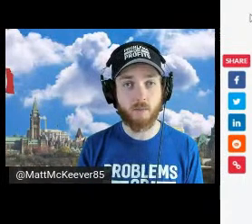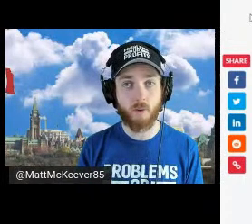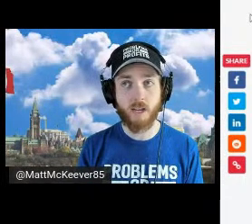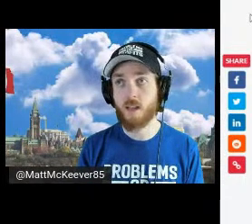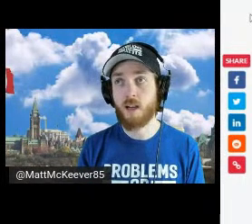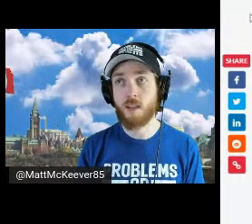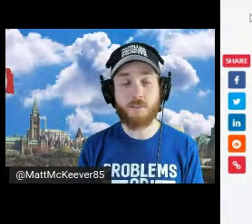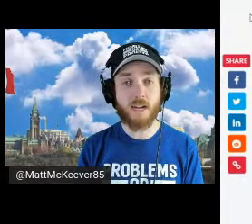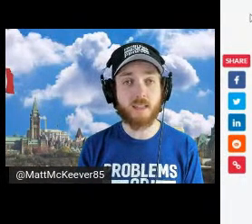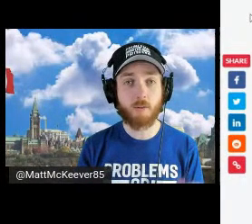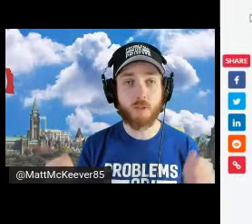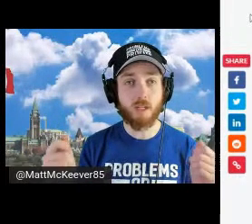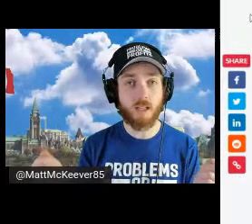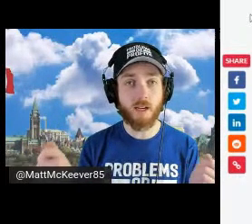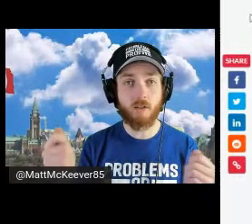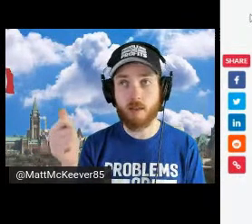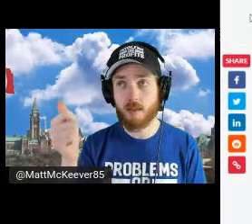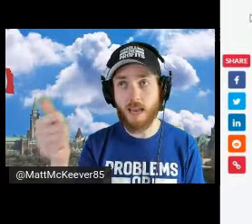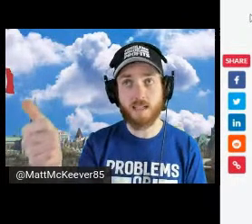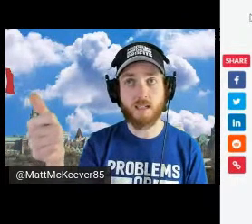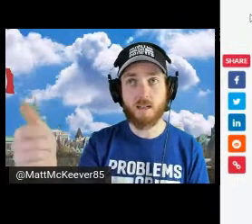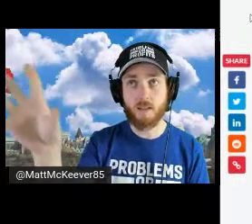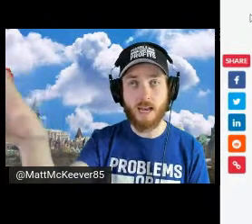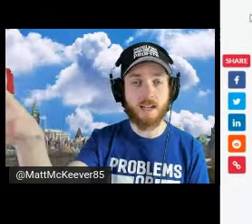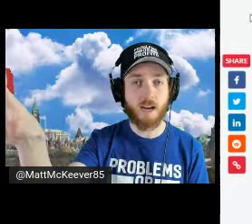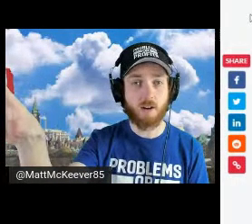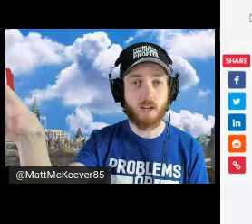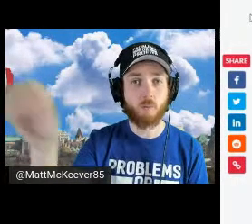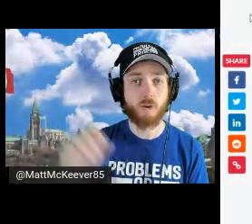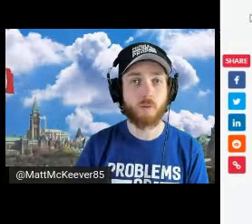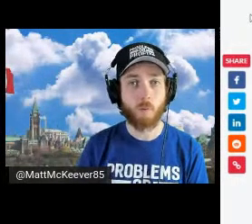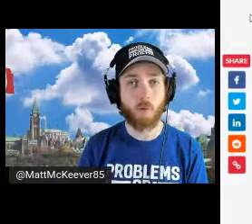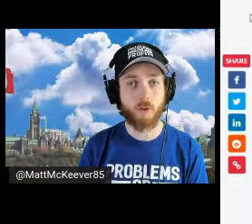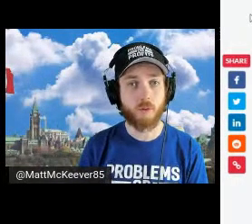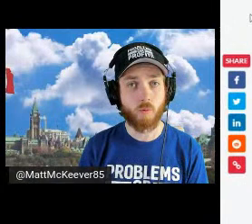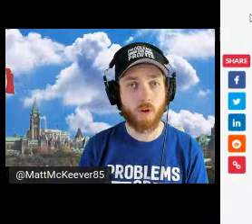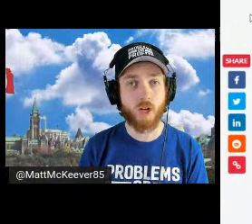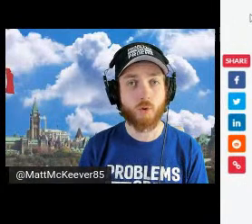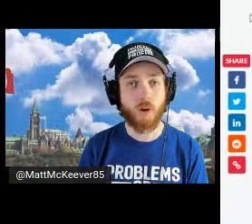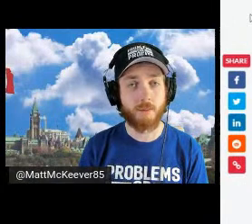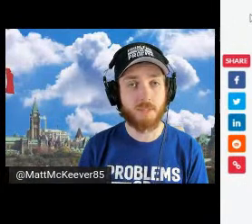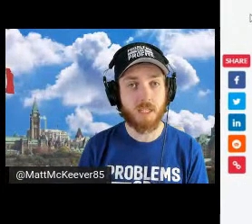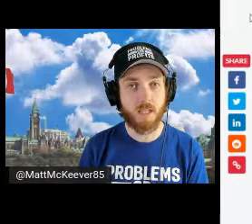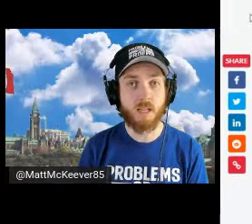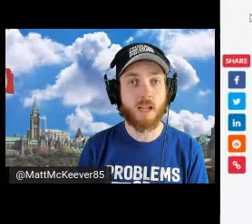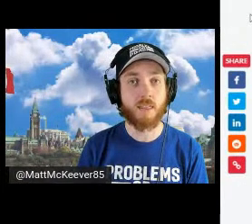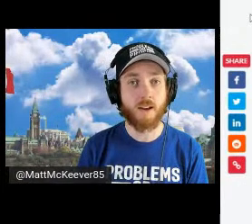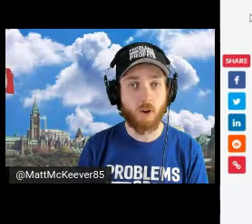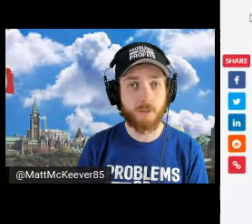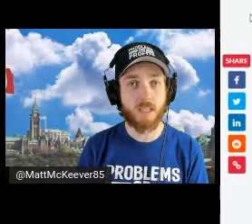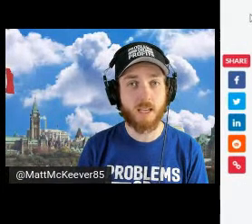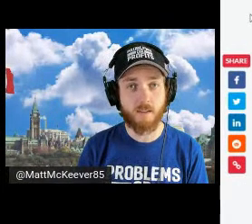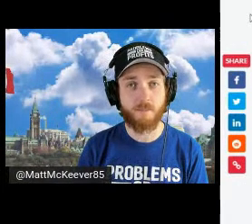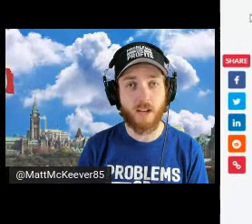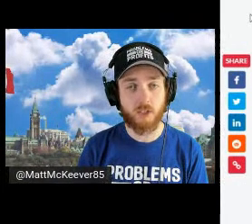tyrant, right? The fact that they would declare that area where the reporters were a crime scene in